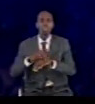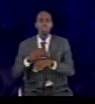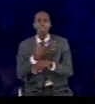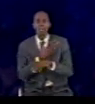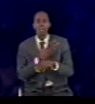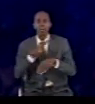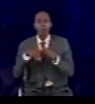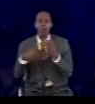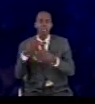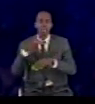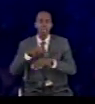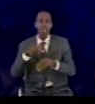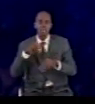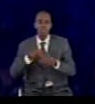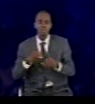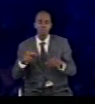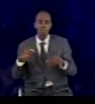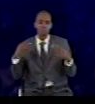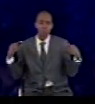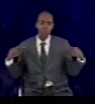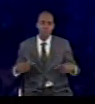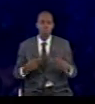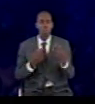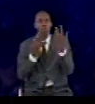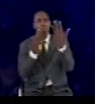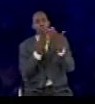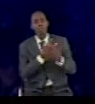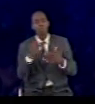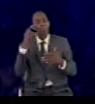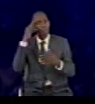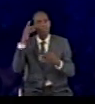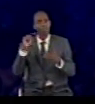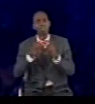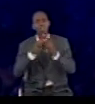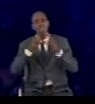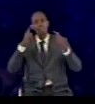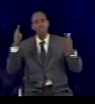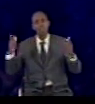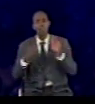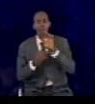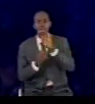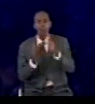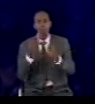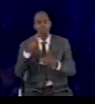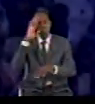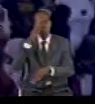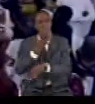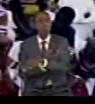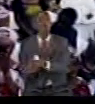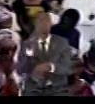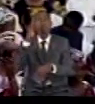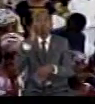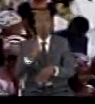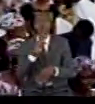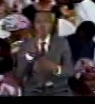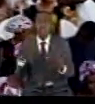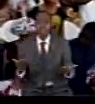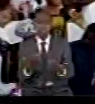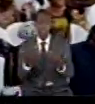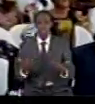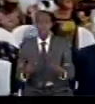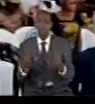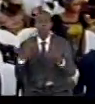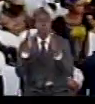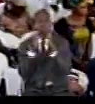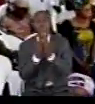in pain waiting for the earnest manifestation of the sons of god and you are here tonight lift up your voice and call upon the